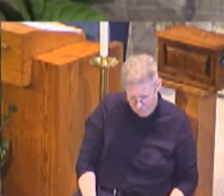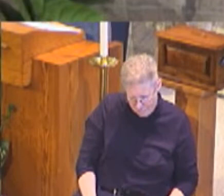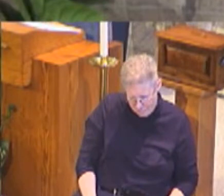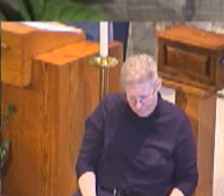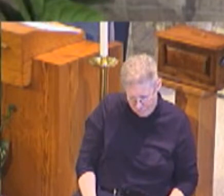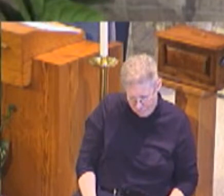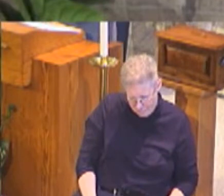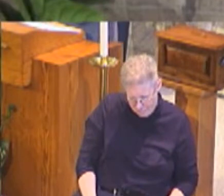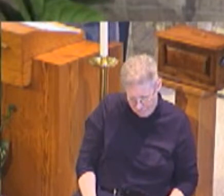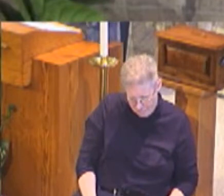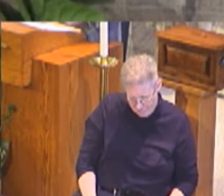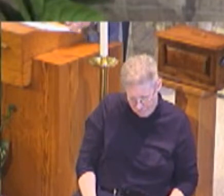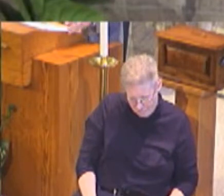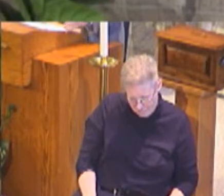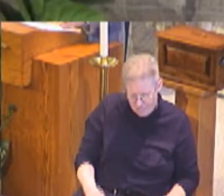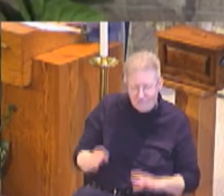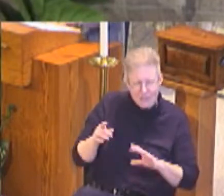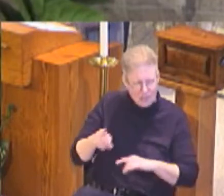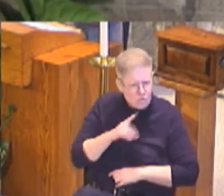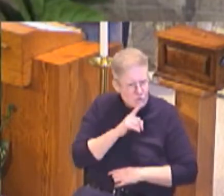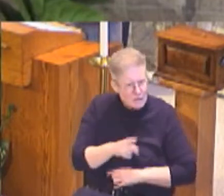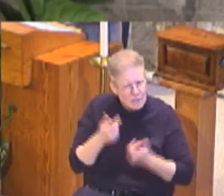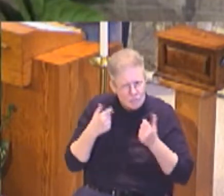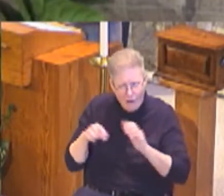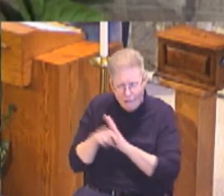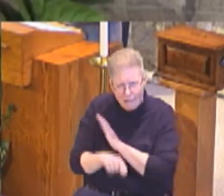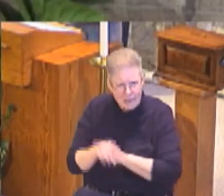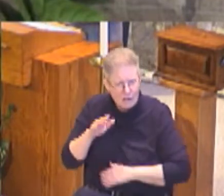the way out the door and then in the hallway lighting it?